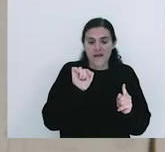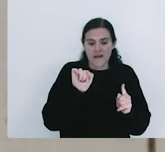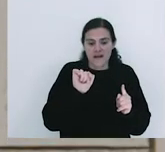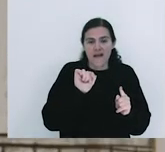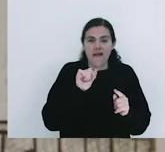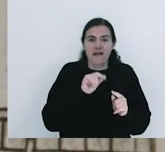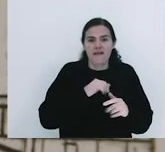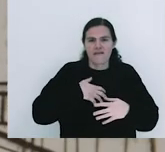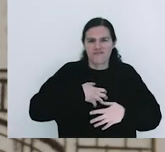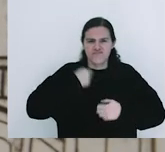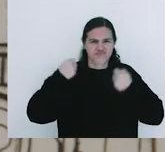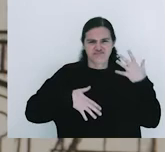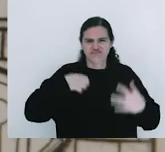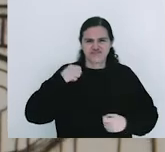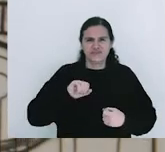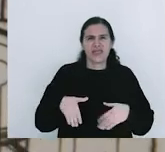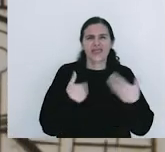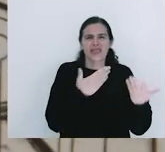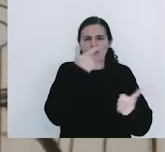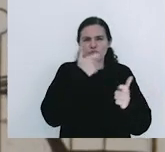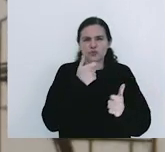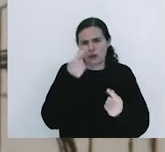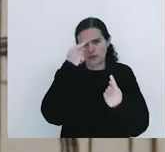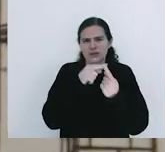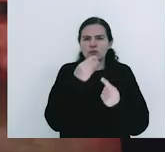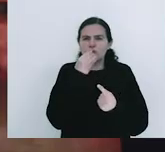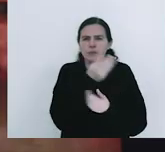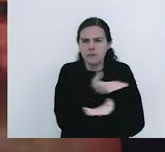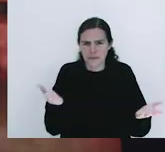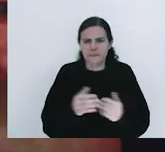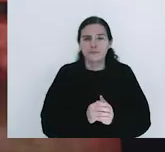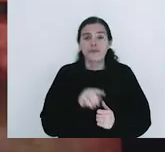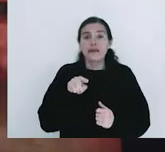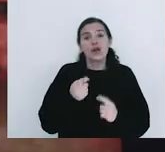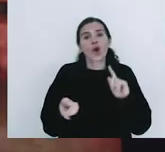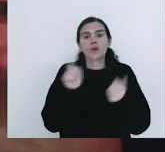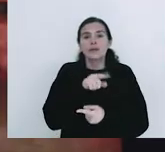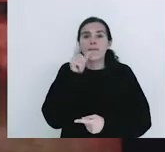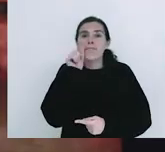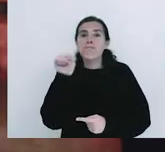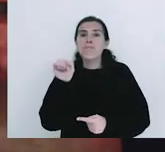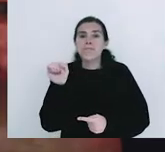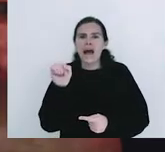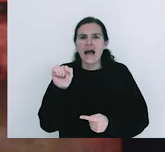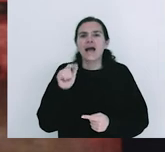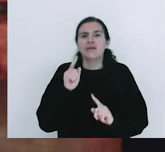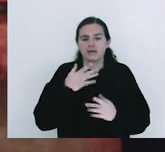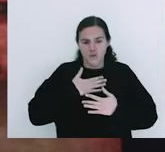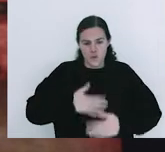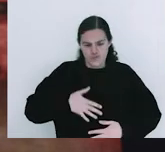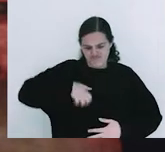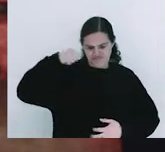the dismembered body of his wife as a meal. Here, this is a father which is being pulled